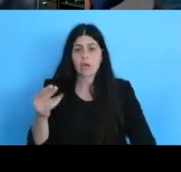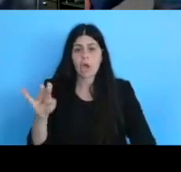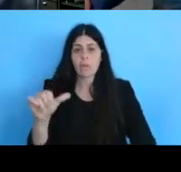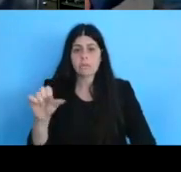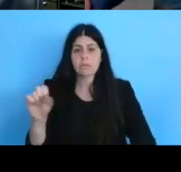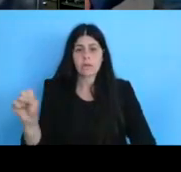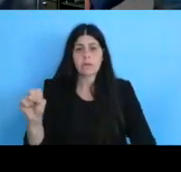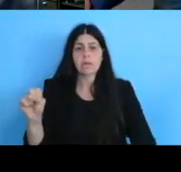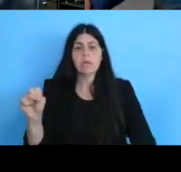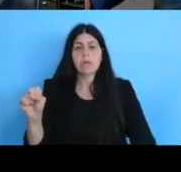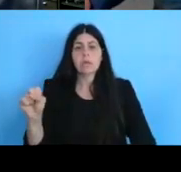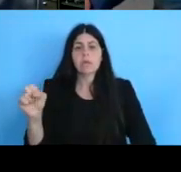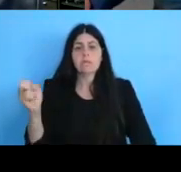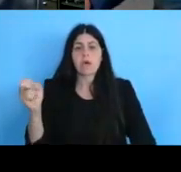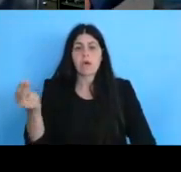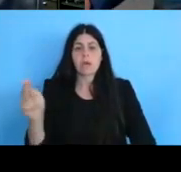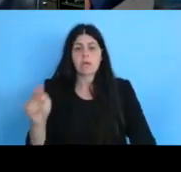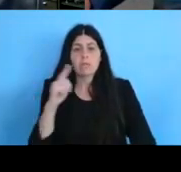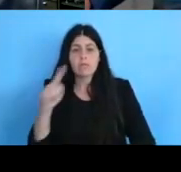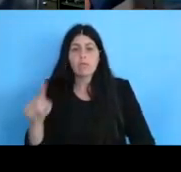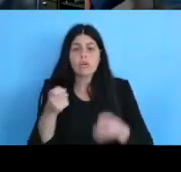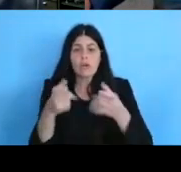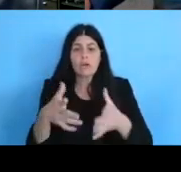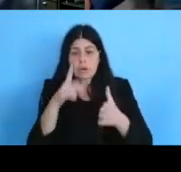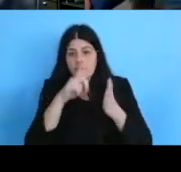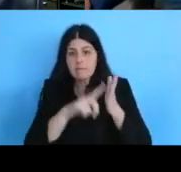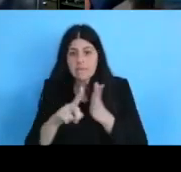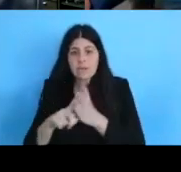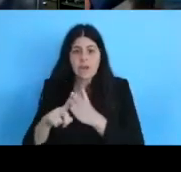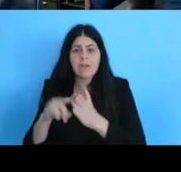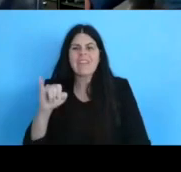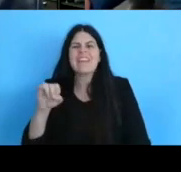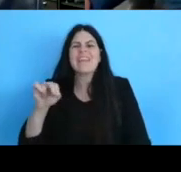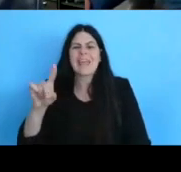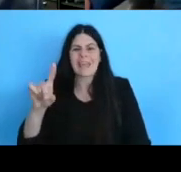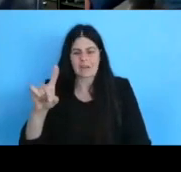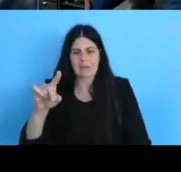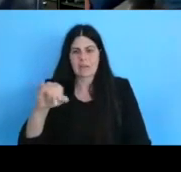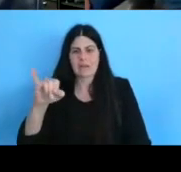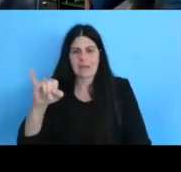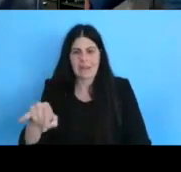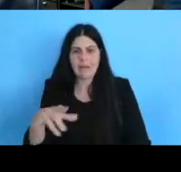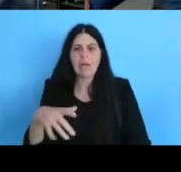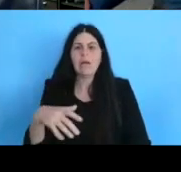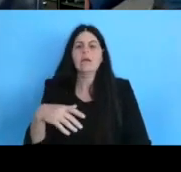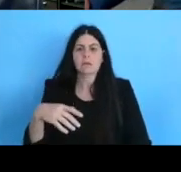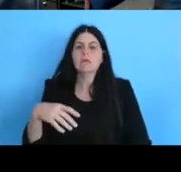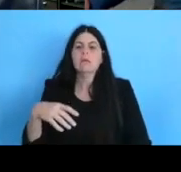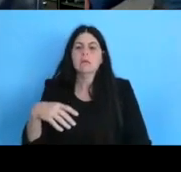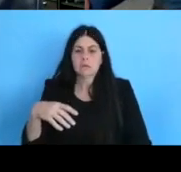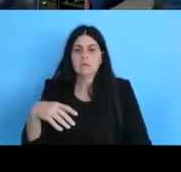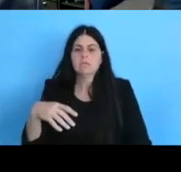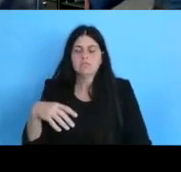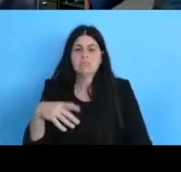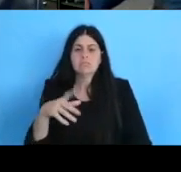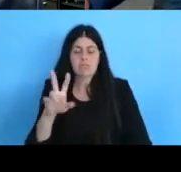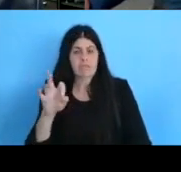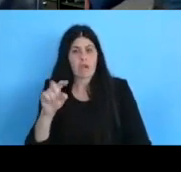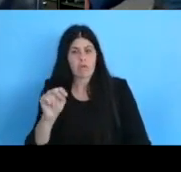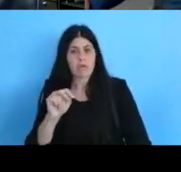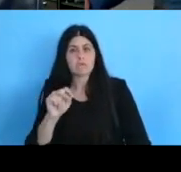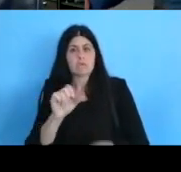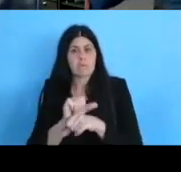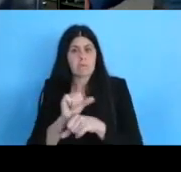the Veterans Employment and Training Service of the U.S. Department of Labor. Thank you all for